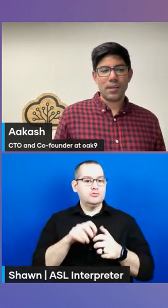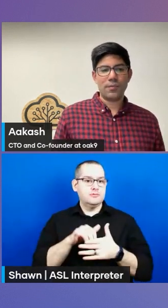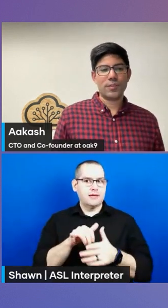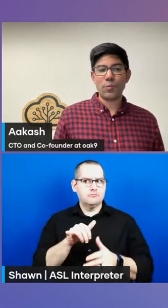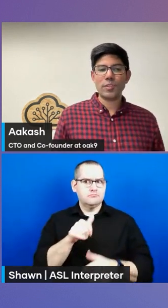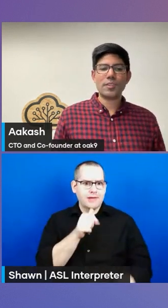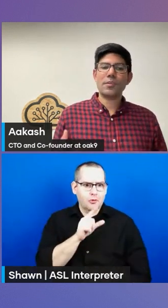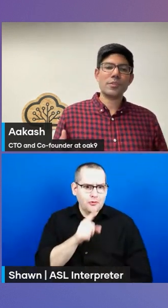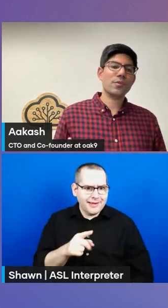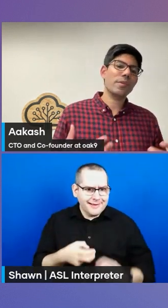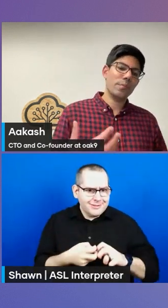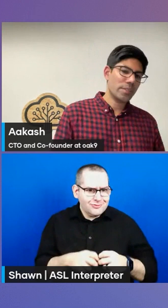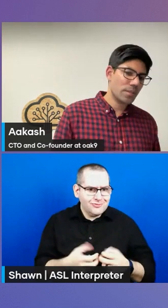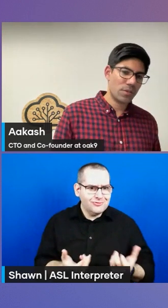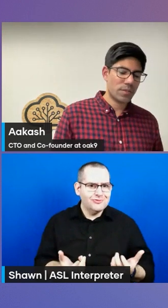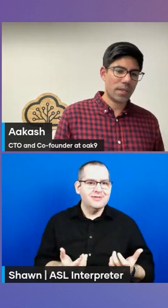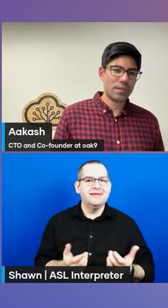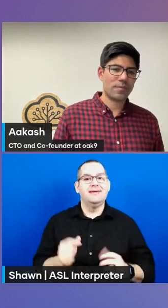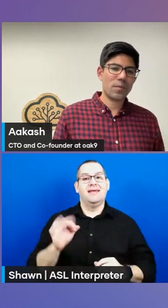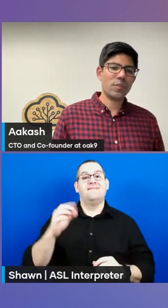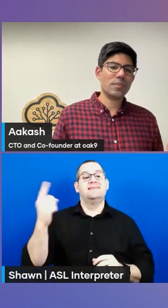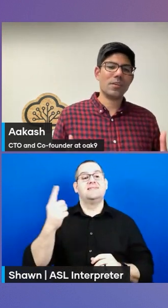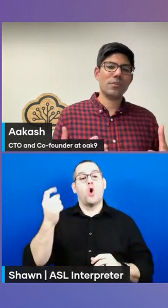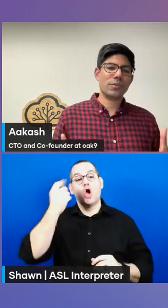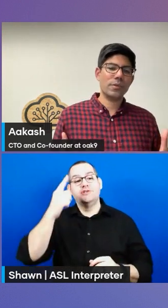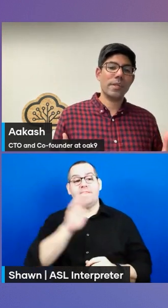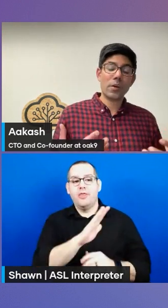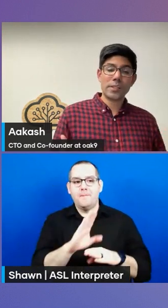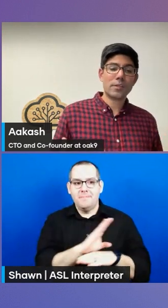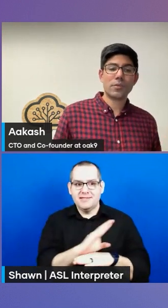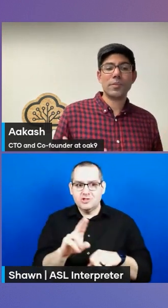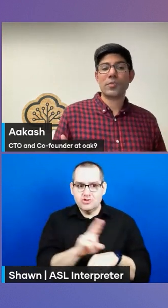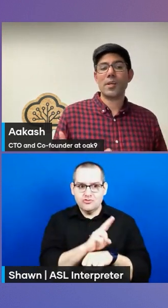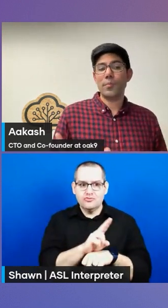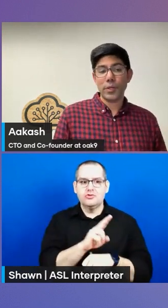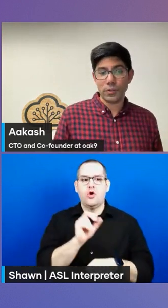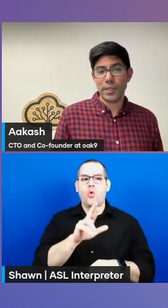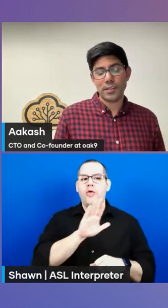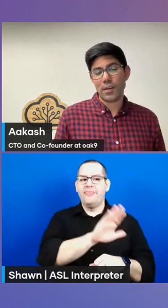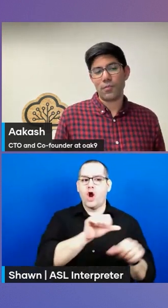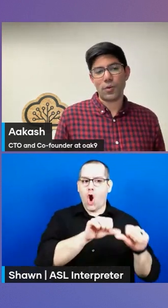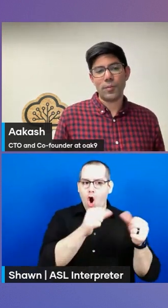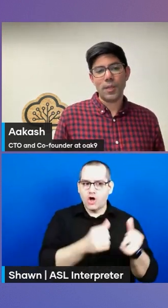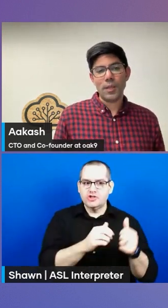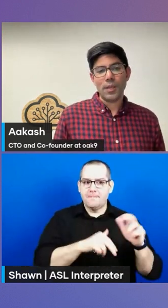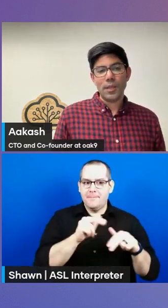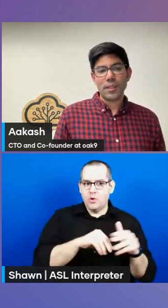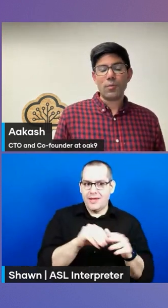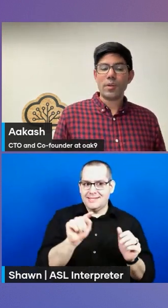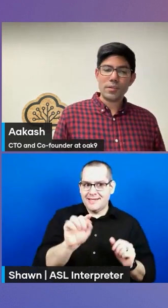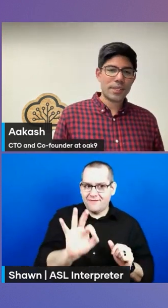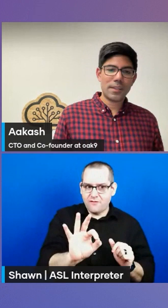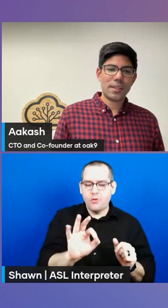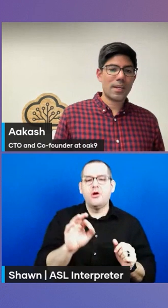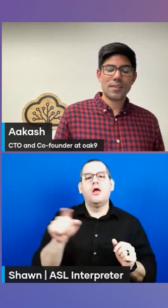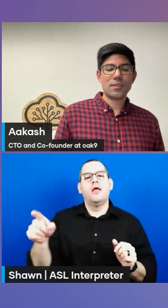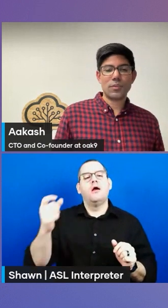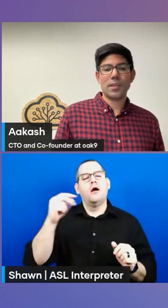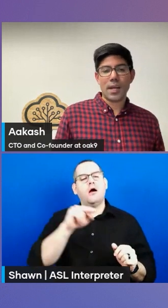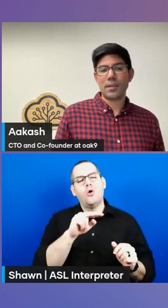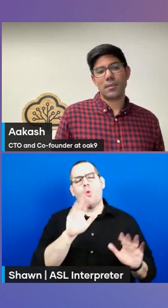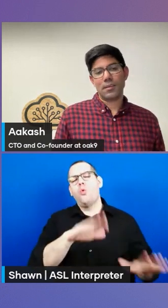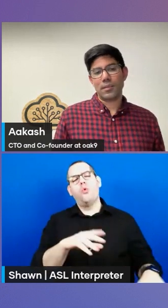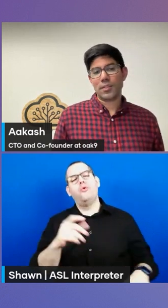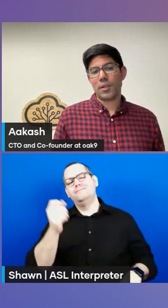And if someone just understood their business use case, if someone just understood the architecture they're trying to build in Terraform, they would understand that that is